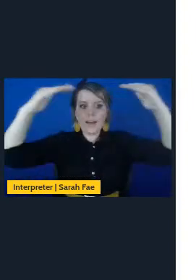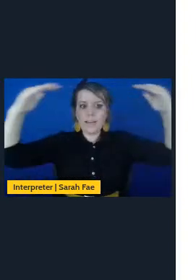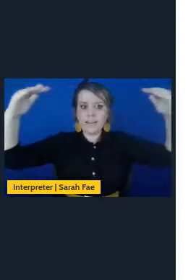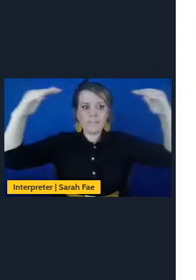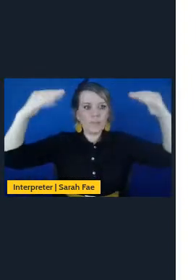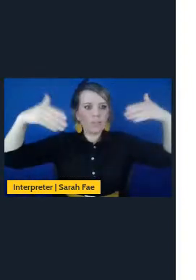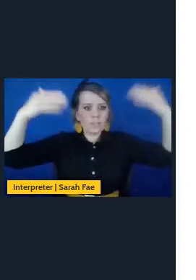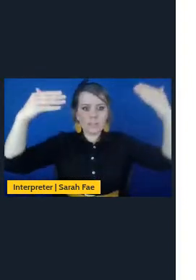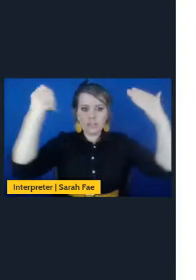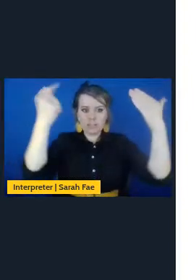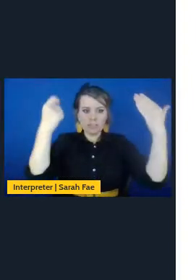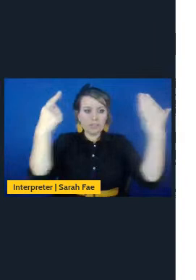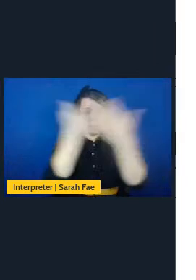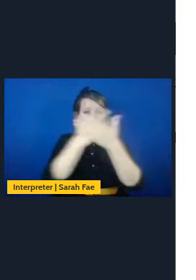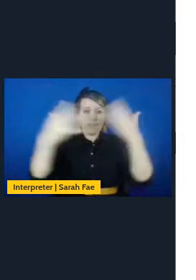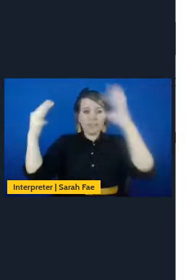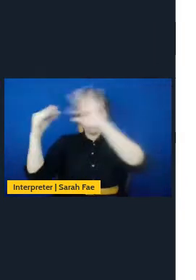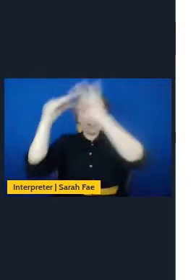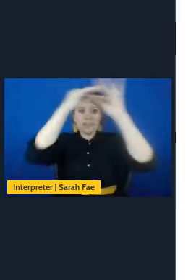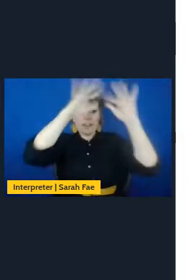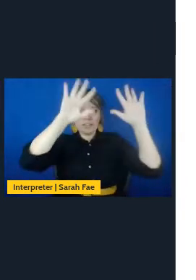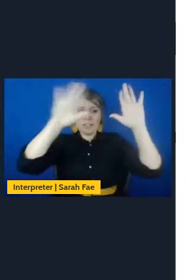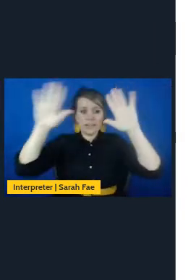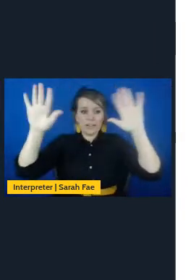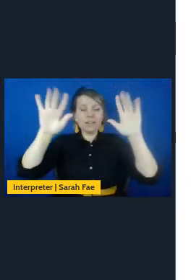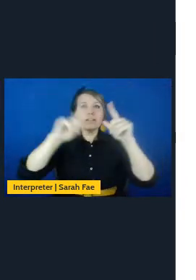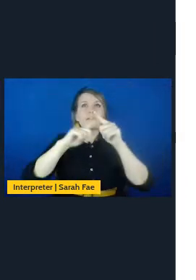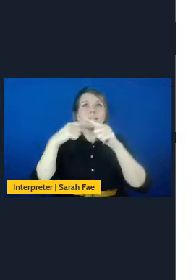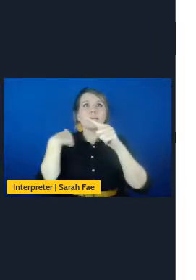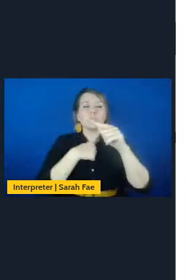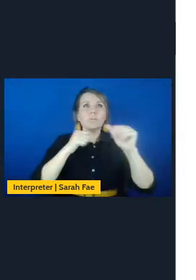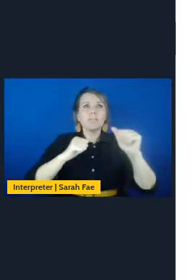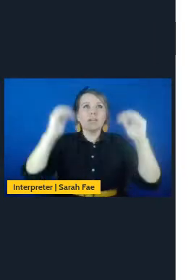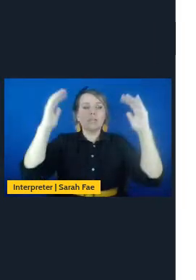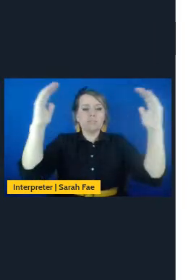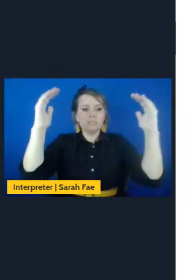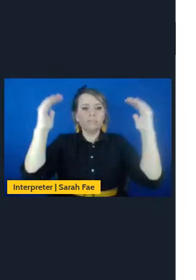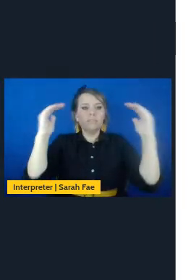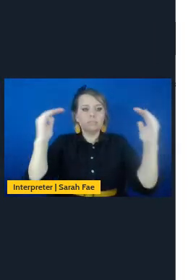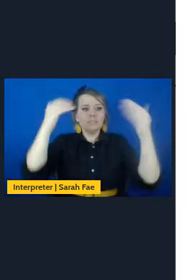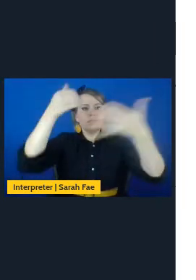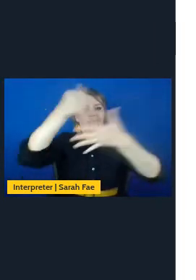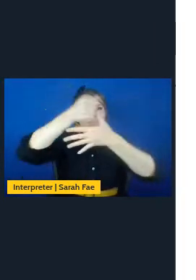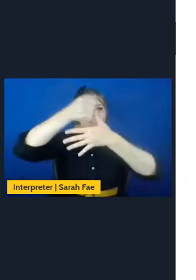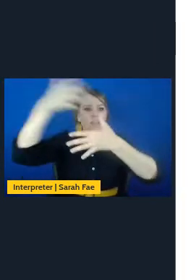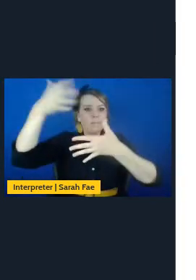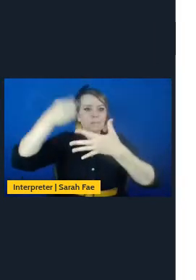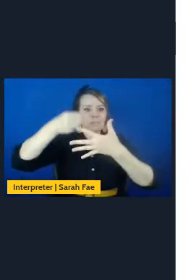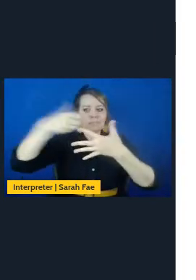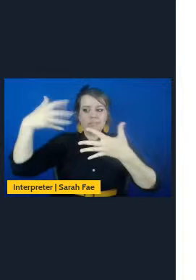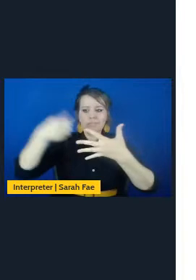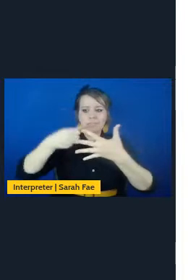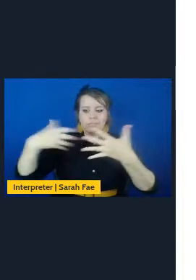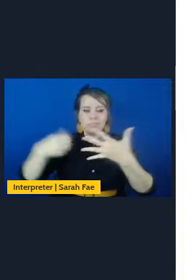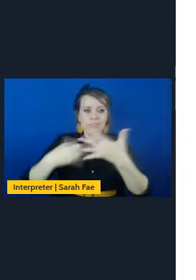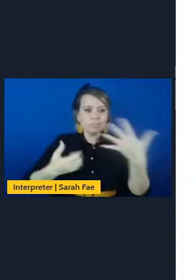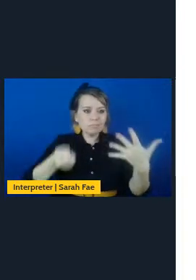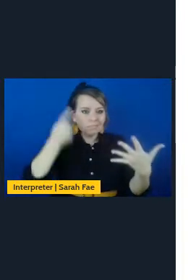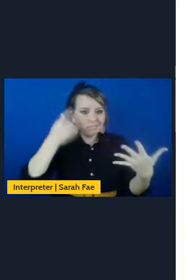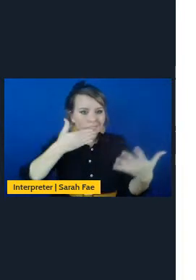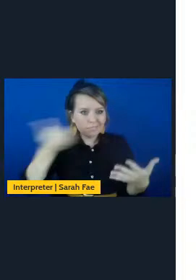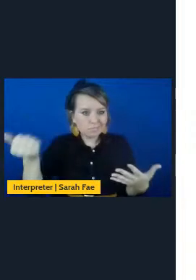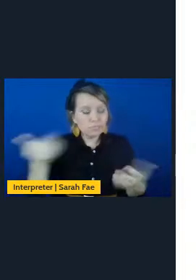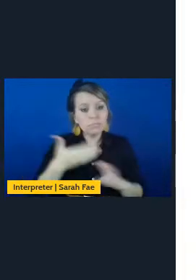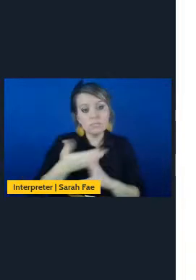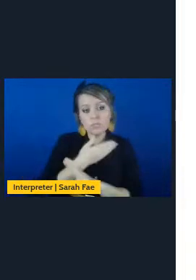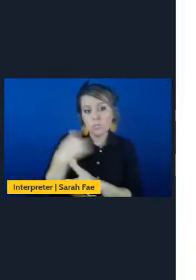is connected, and then you can go in depth of each of those steps as much as you want. So before going into more details on this,